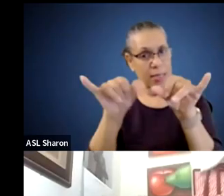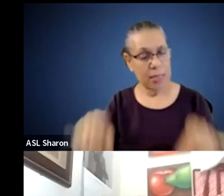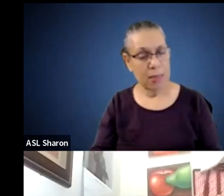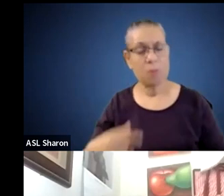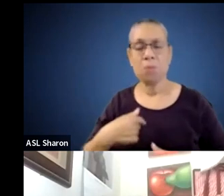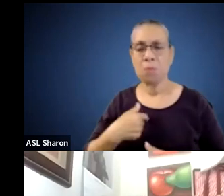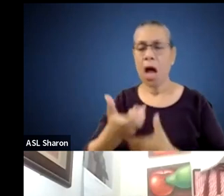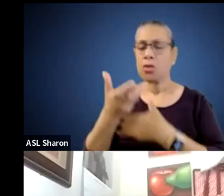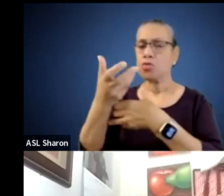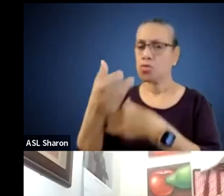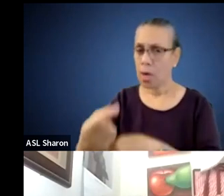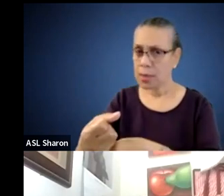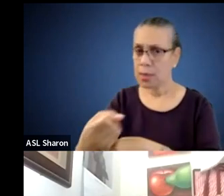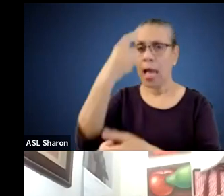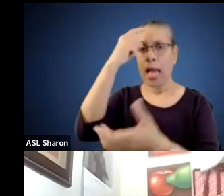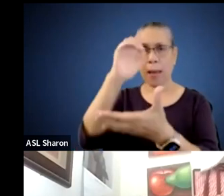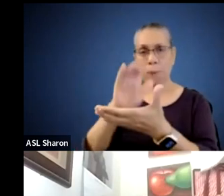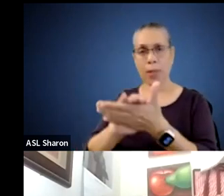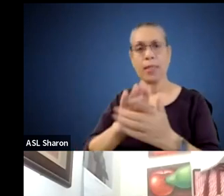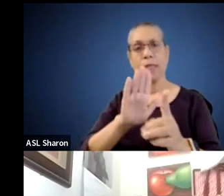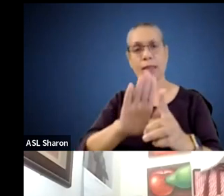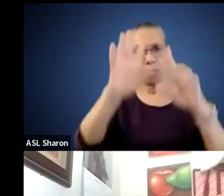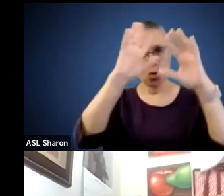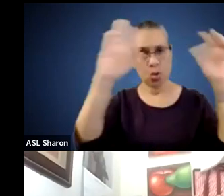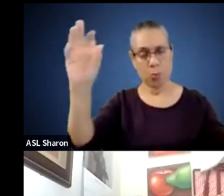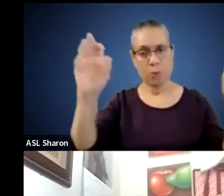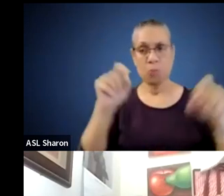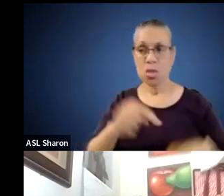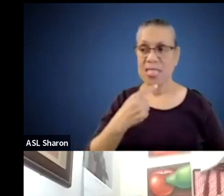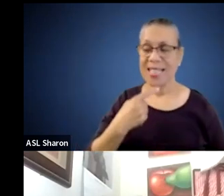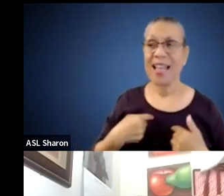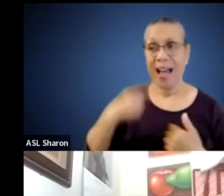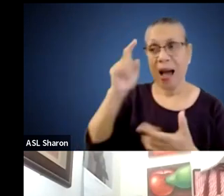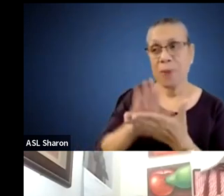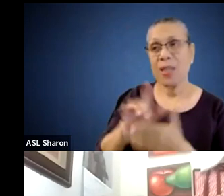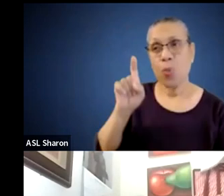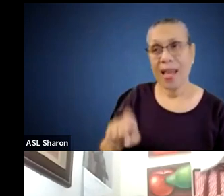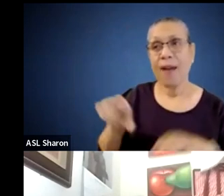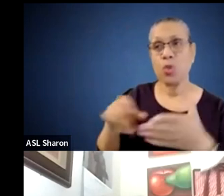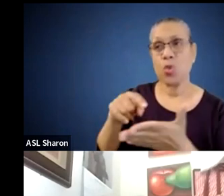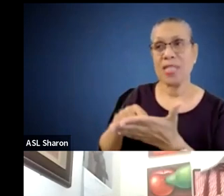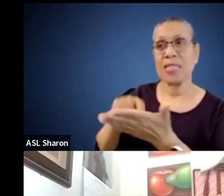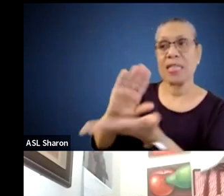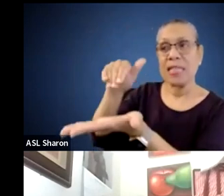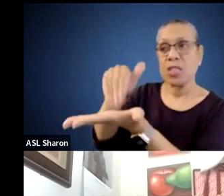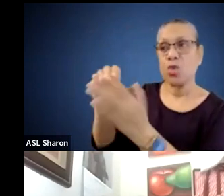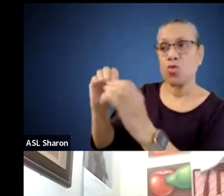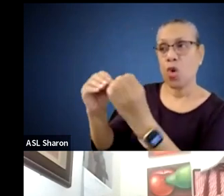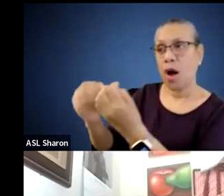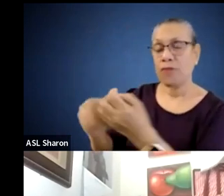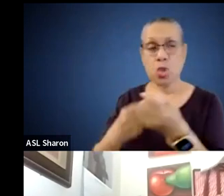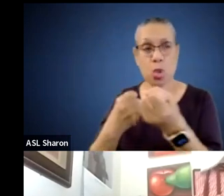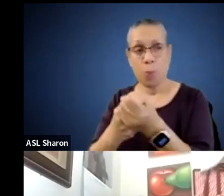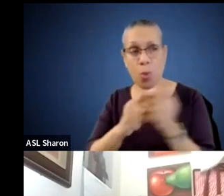believe and support the superintendent when she says this is what I believe I have to do in central office to be able to support the